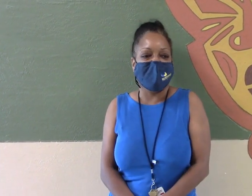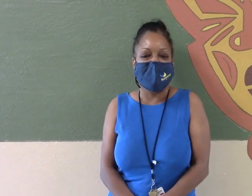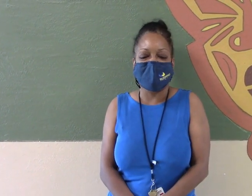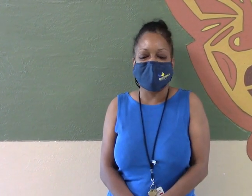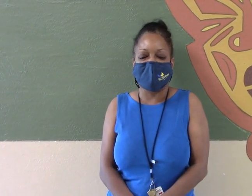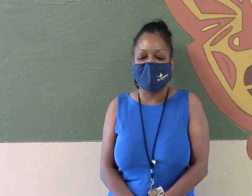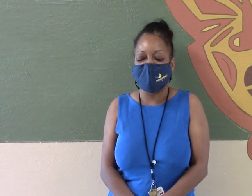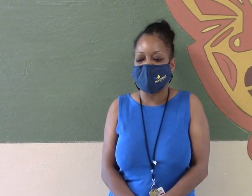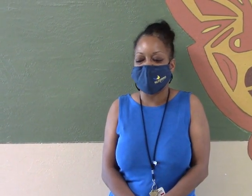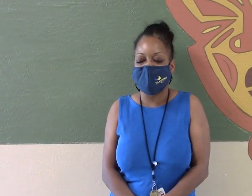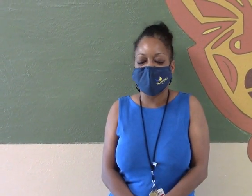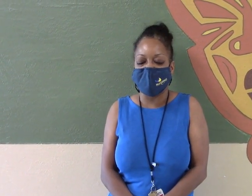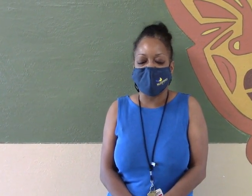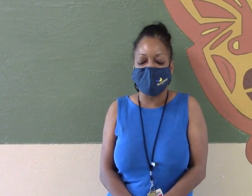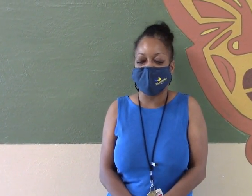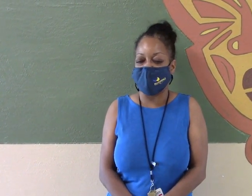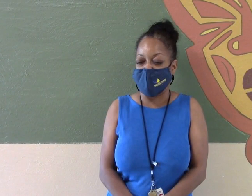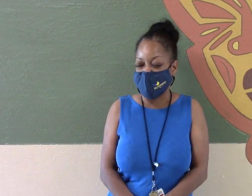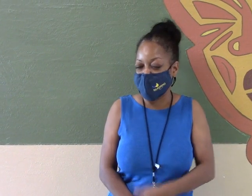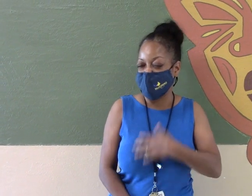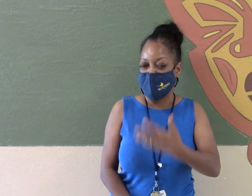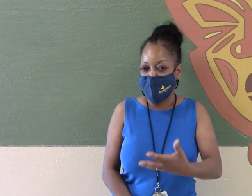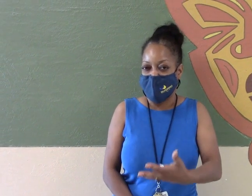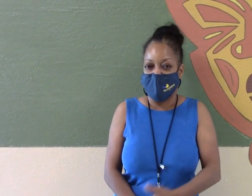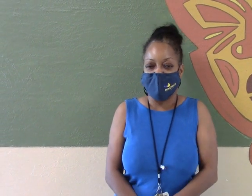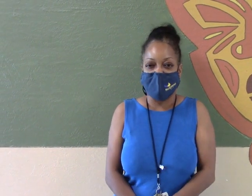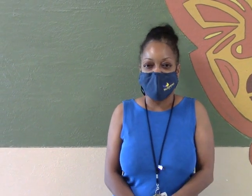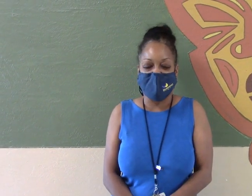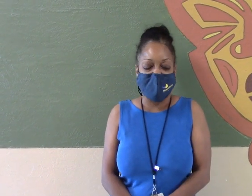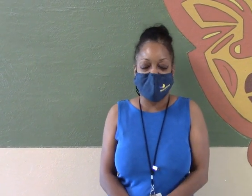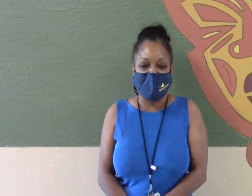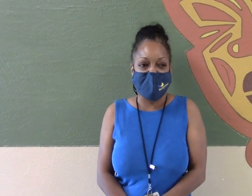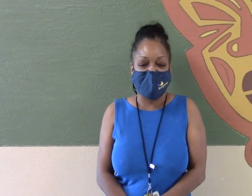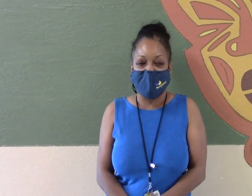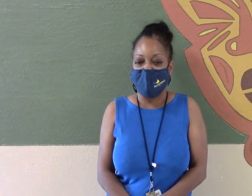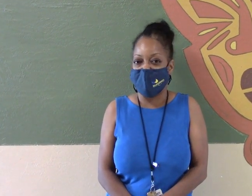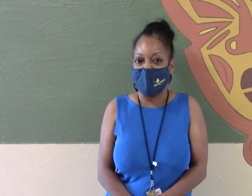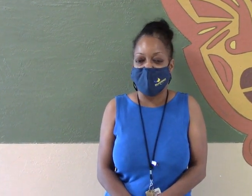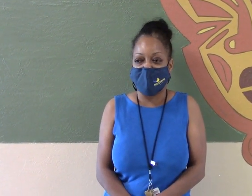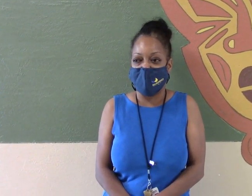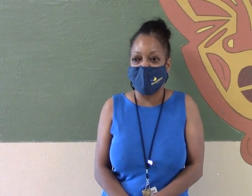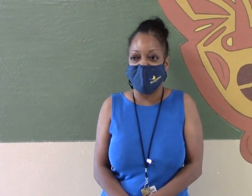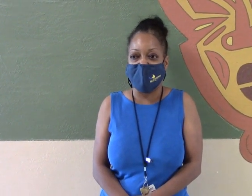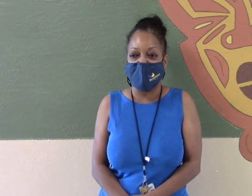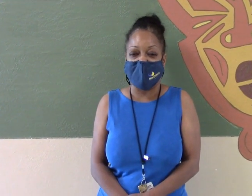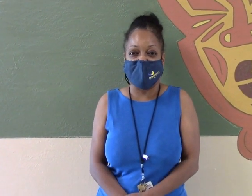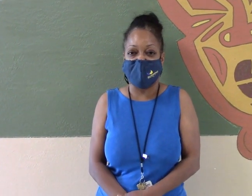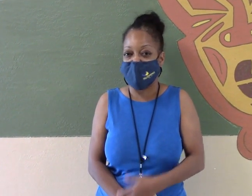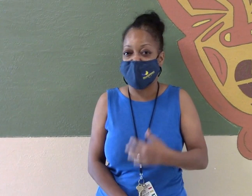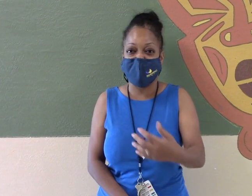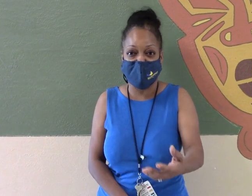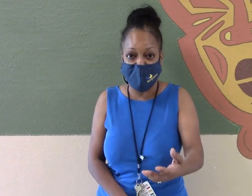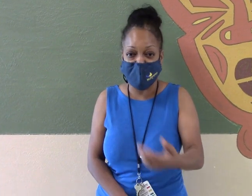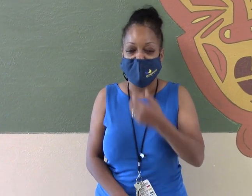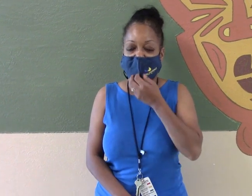and that is the national dish. We're just a proud country. We're very, very proud of where we're from. We have a lot of